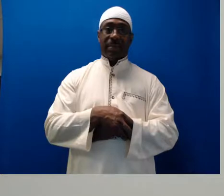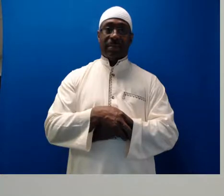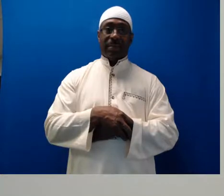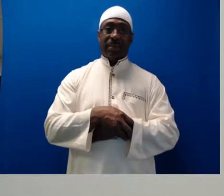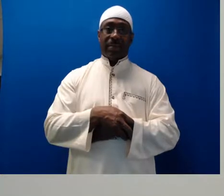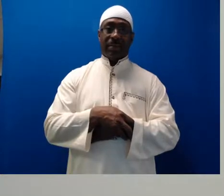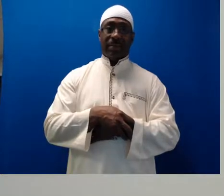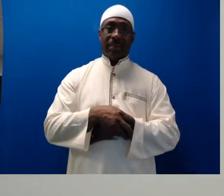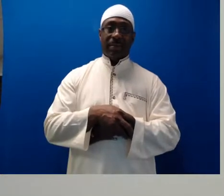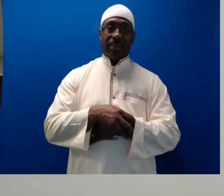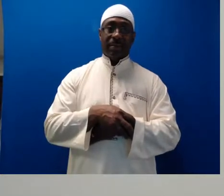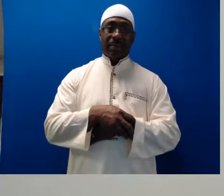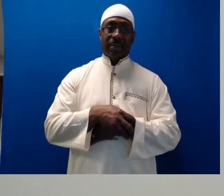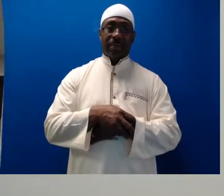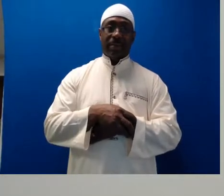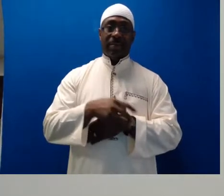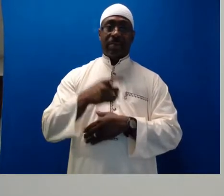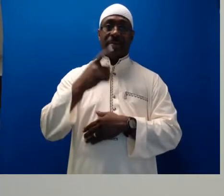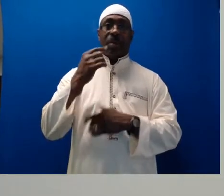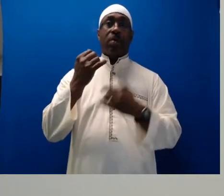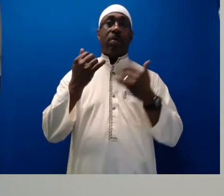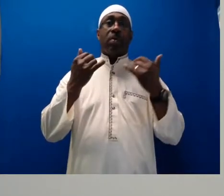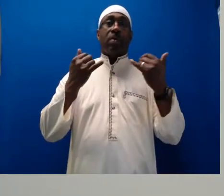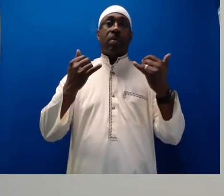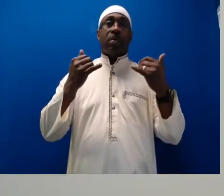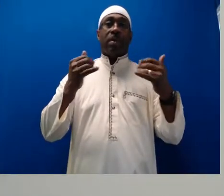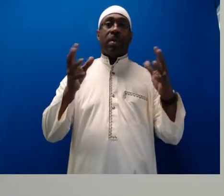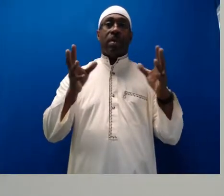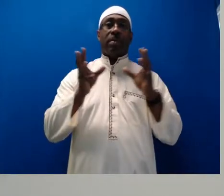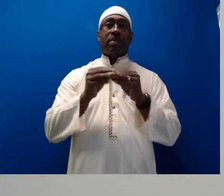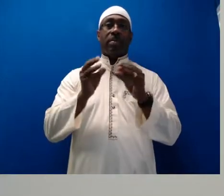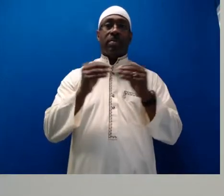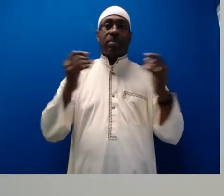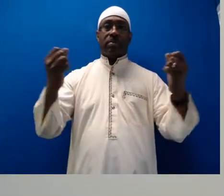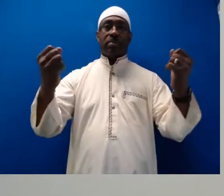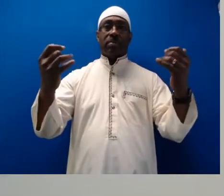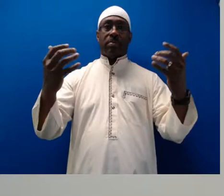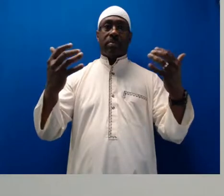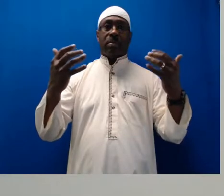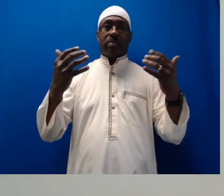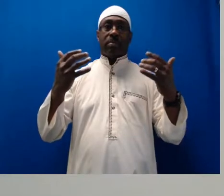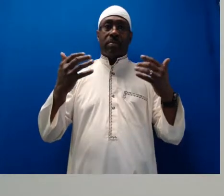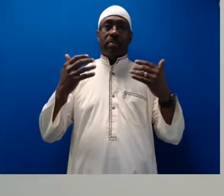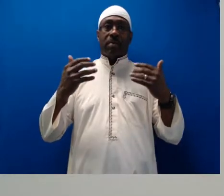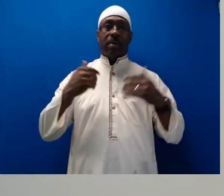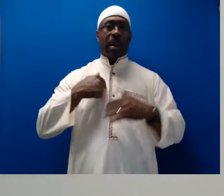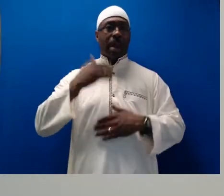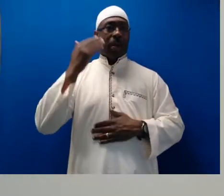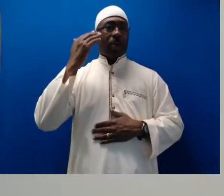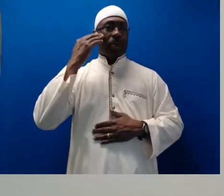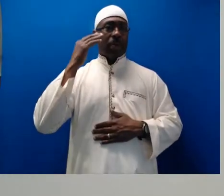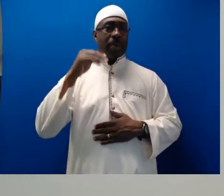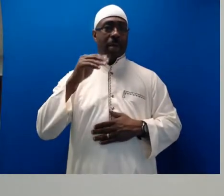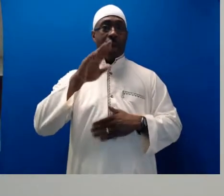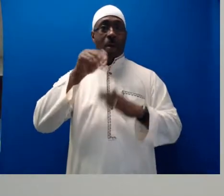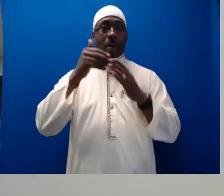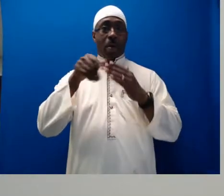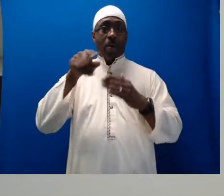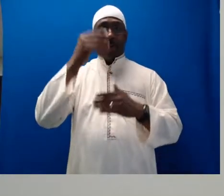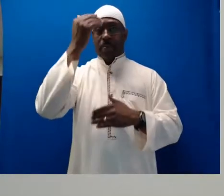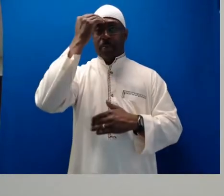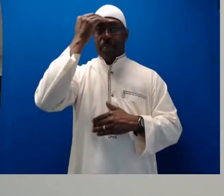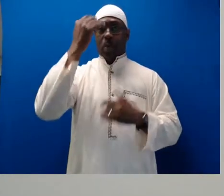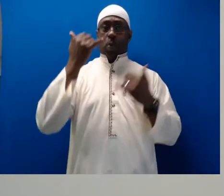Jama'ah, before we begin with today's khutbah, if we can just have you move forward. As I'm sure everyone's aware, this is a holiday